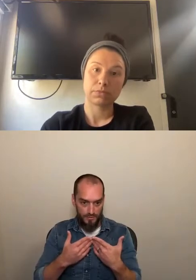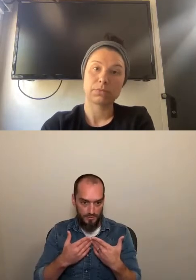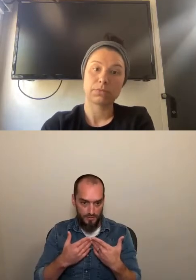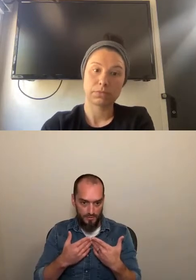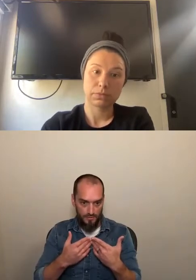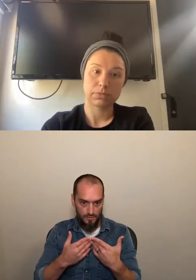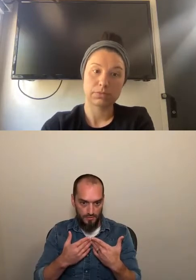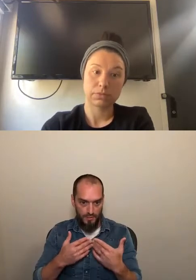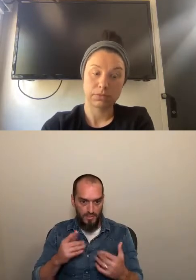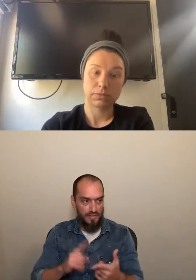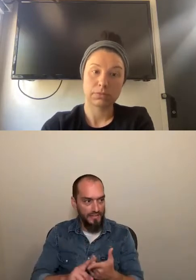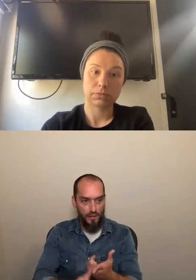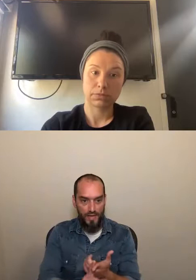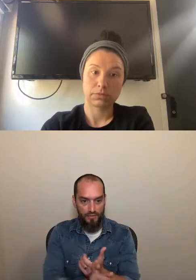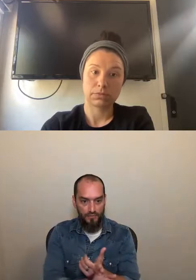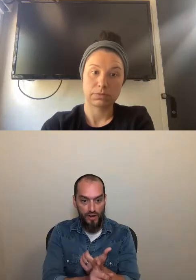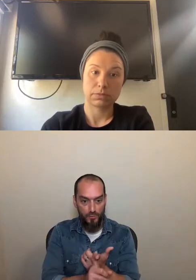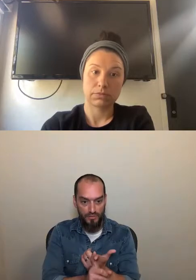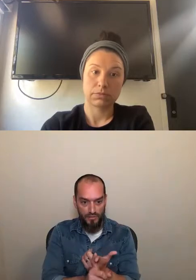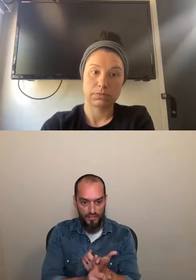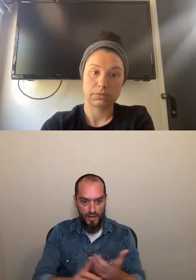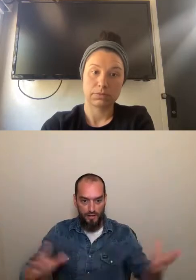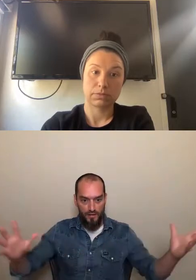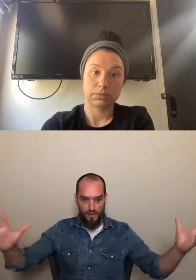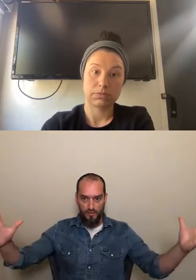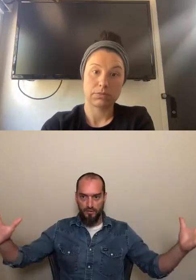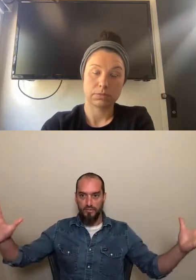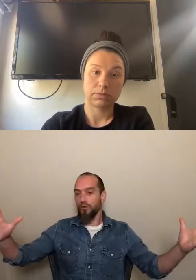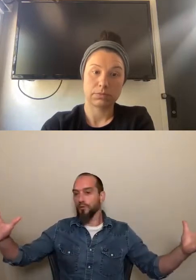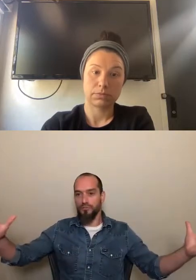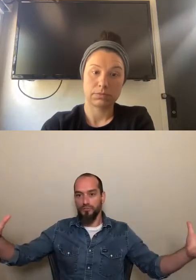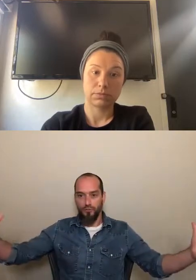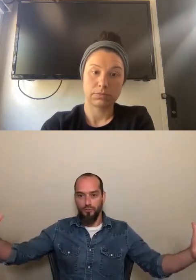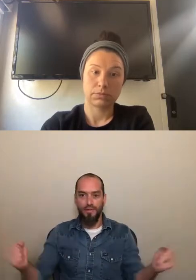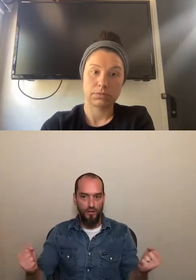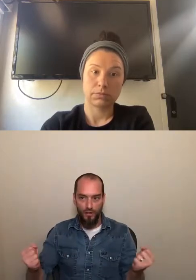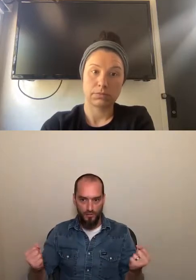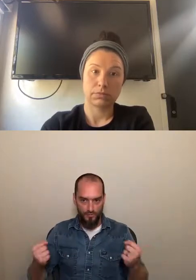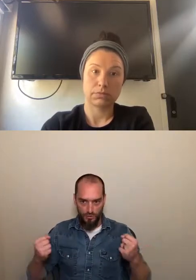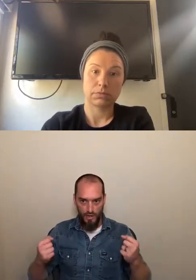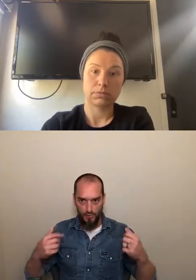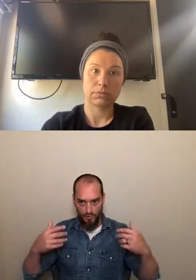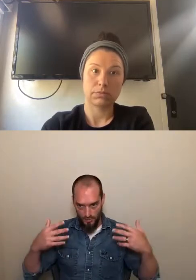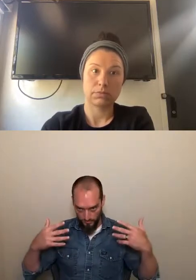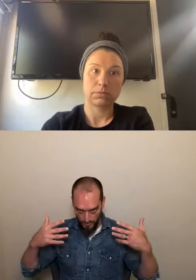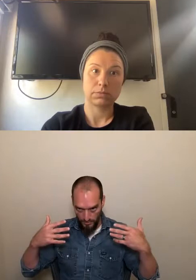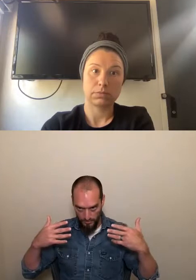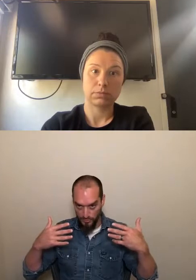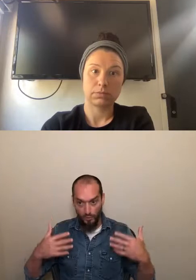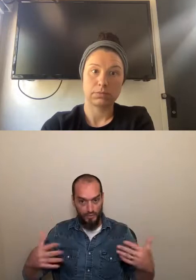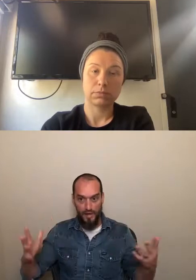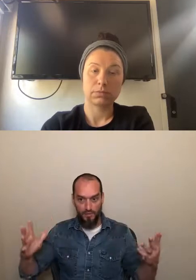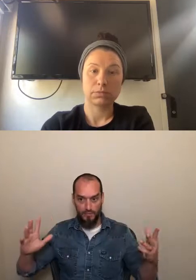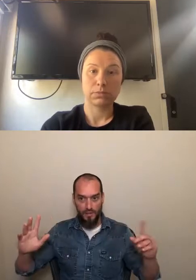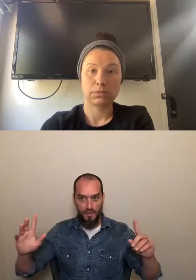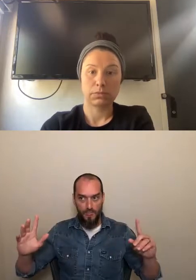masks, because that's how bad the environment was outside. Here, these homeowners are just ripping out all of this drywall and all of these